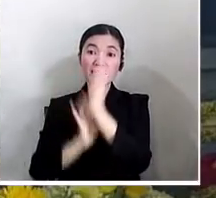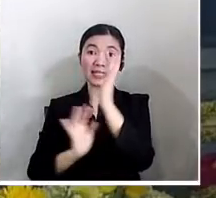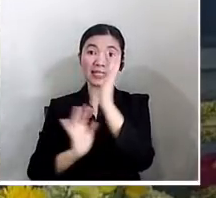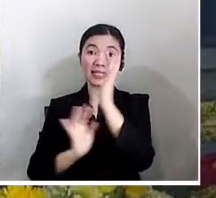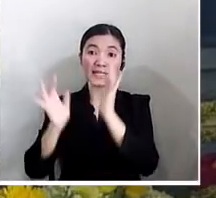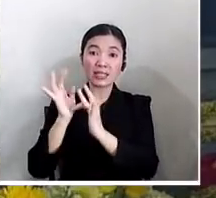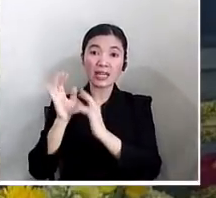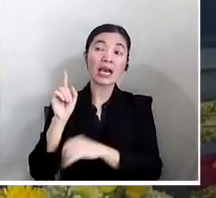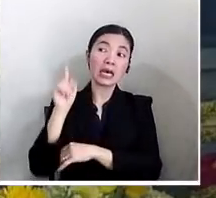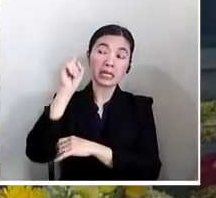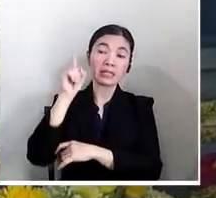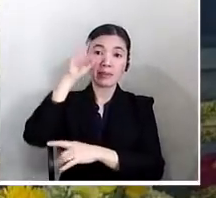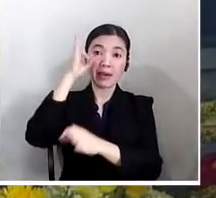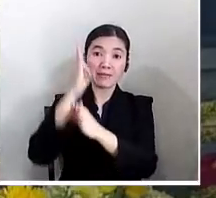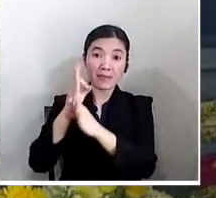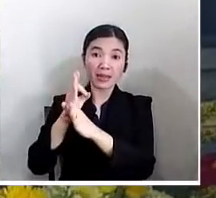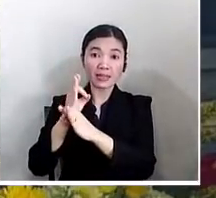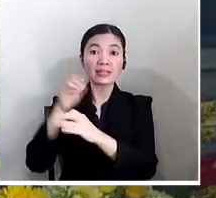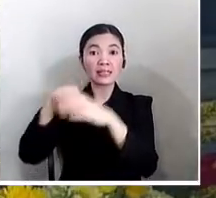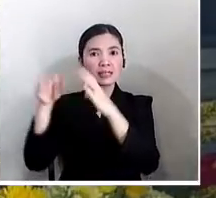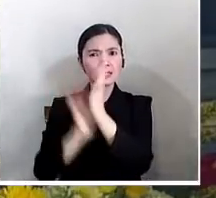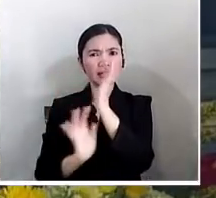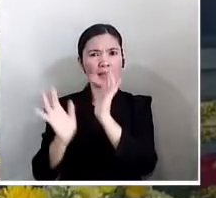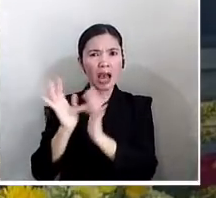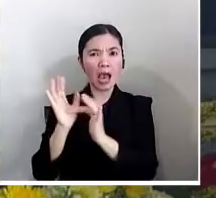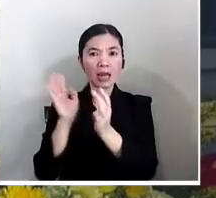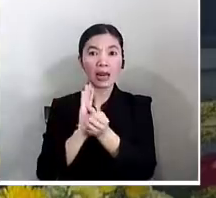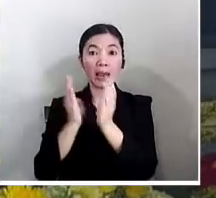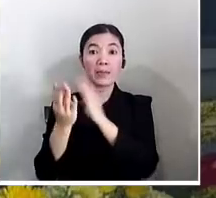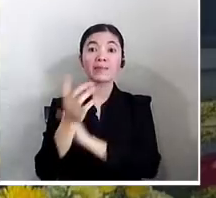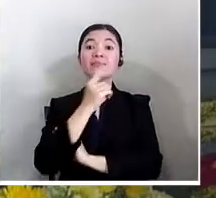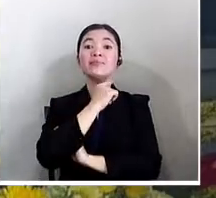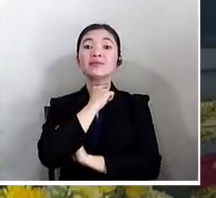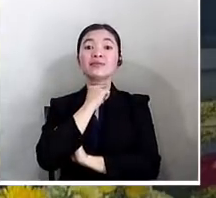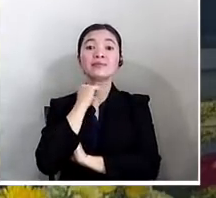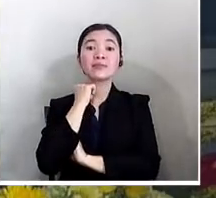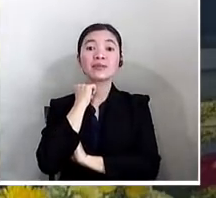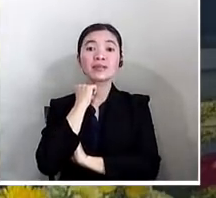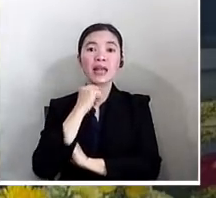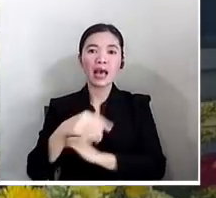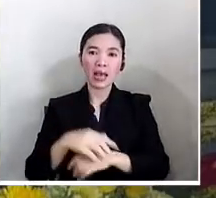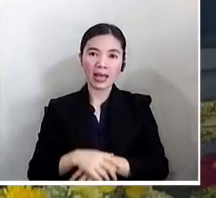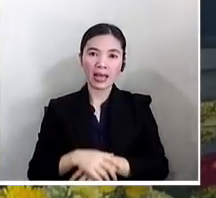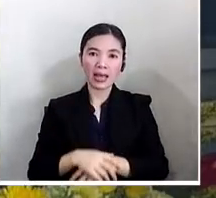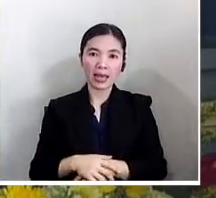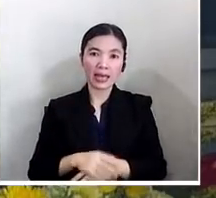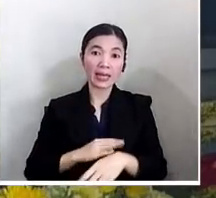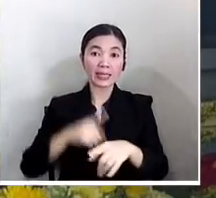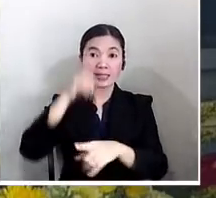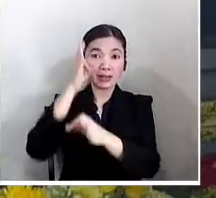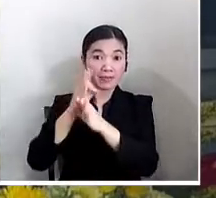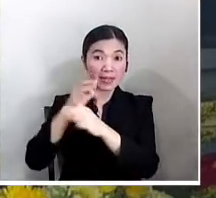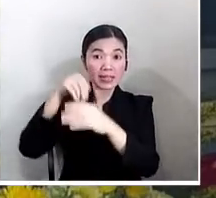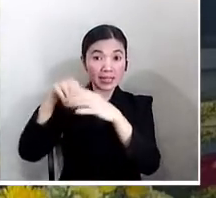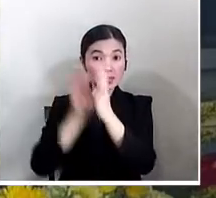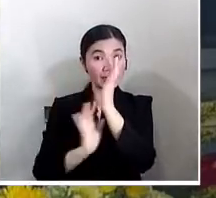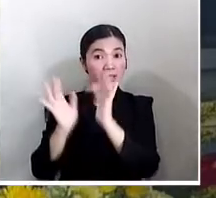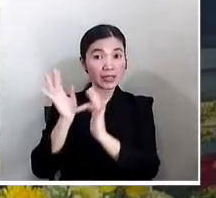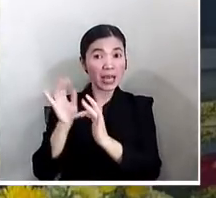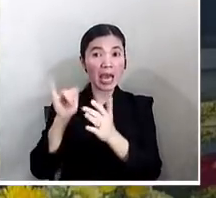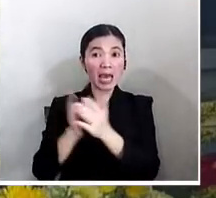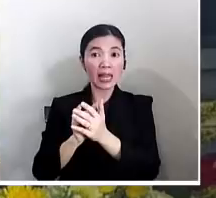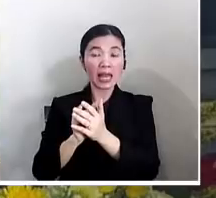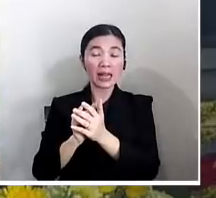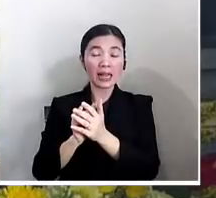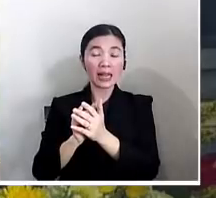him that I become a priest. It is my faith in Jesus that resolves